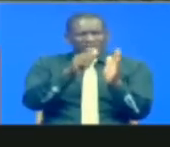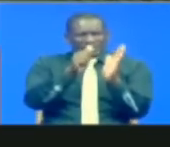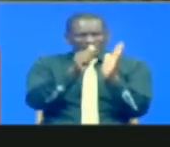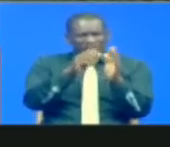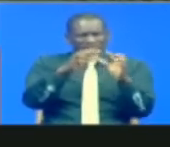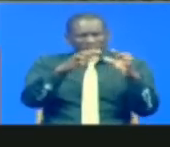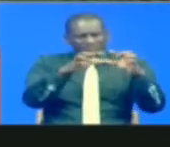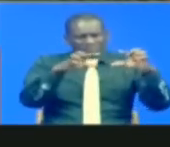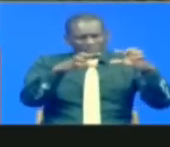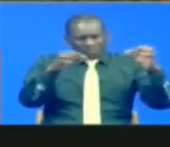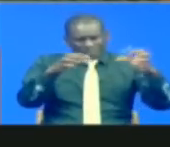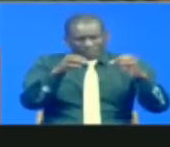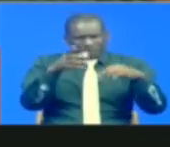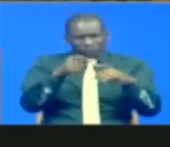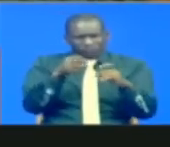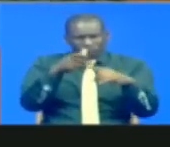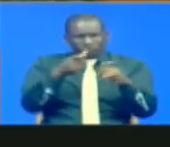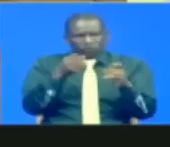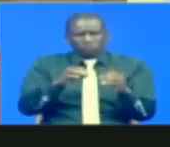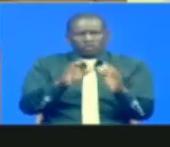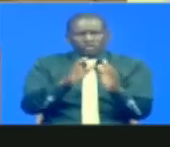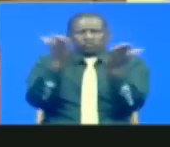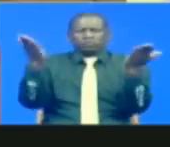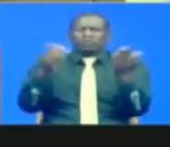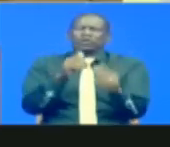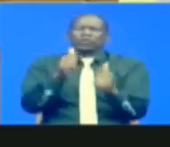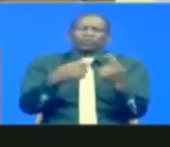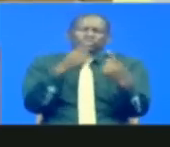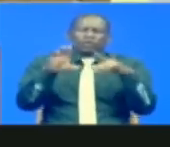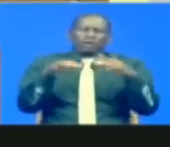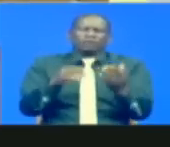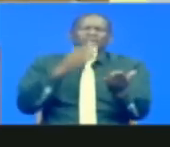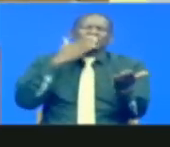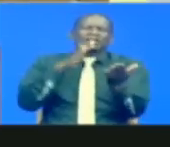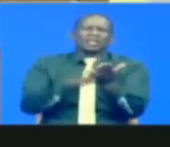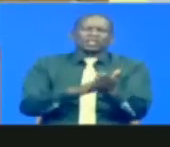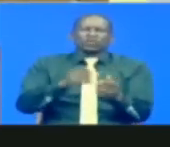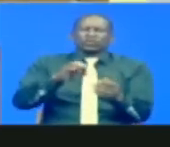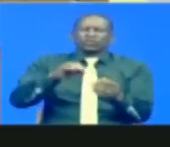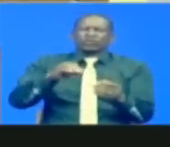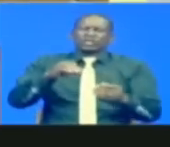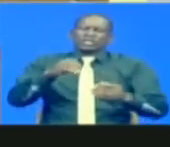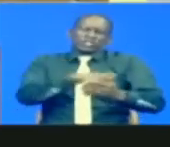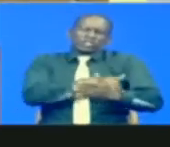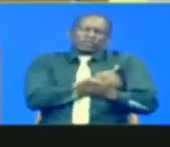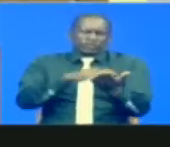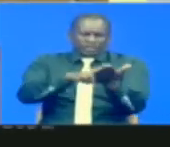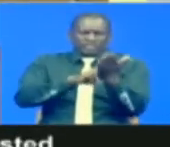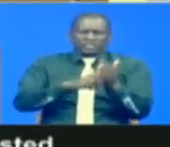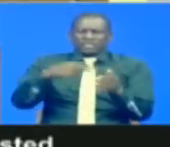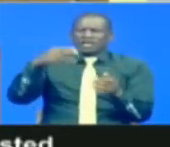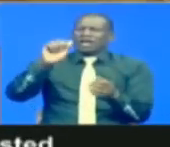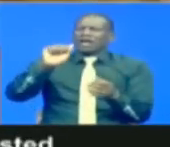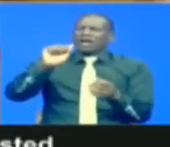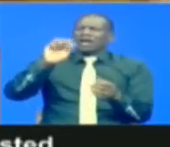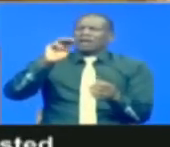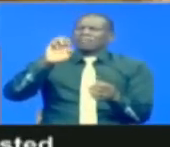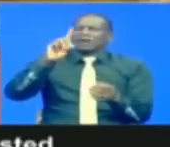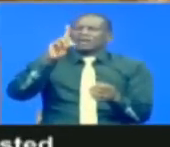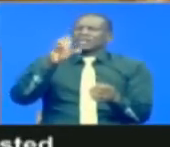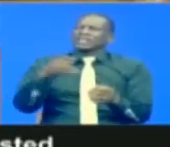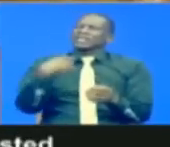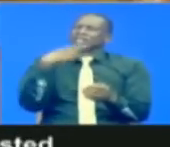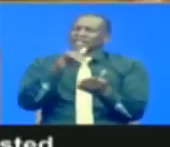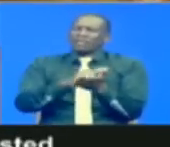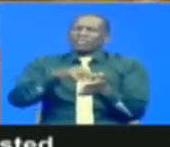quoted a letter from Chief Registrar Anne Amadi to the DPP stating that Qureshi did not need any more certification to